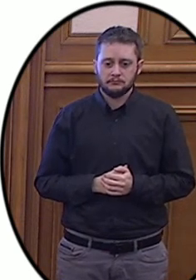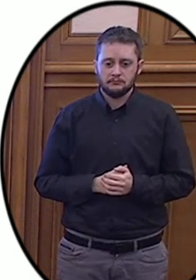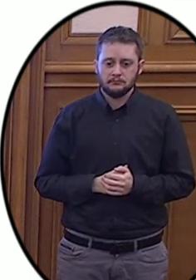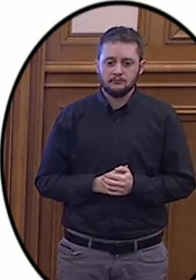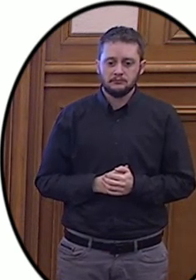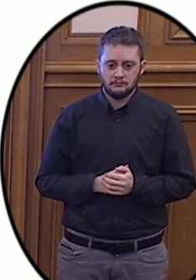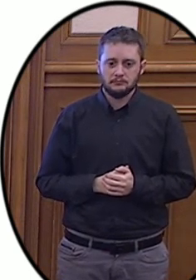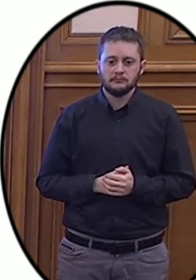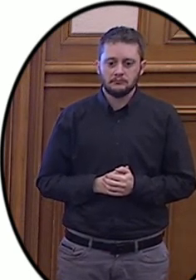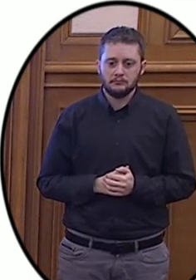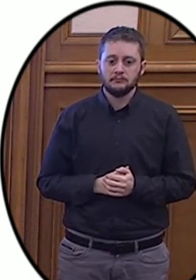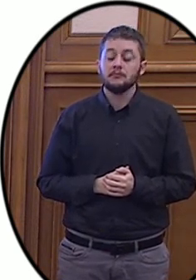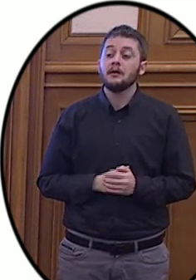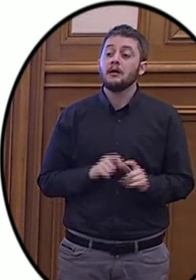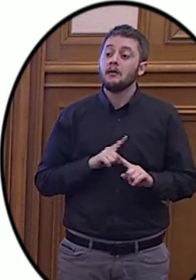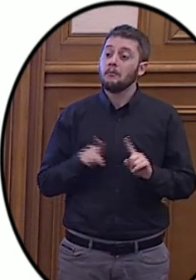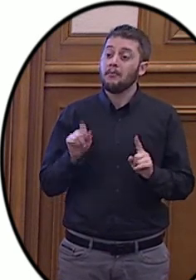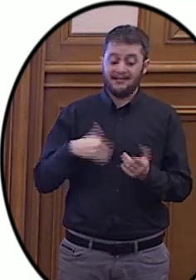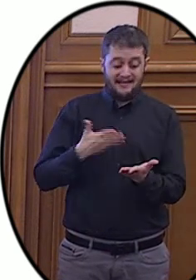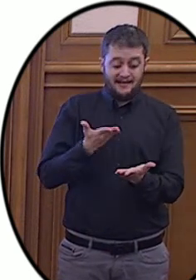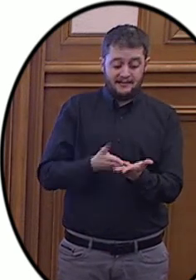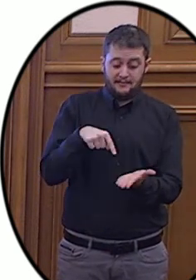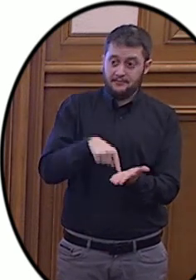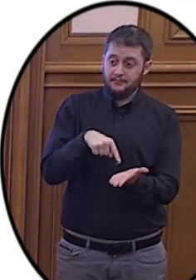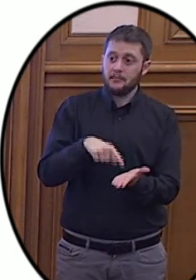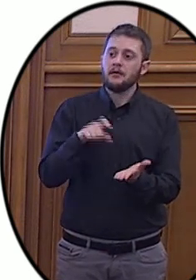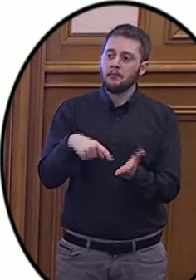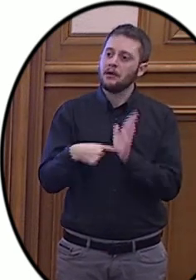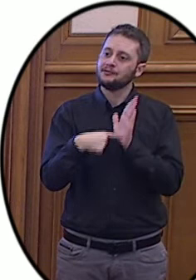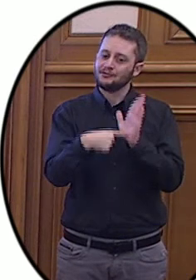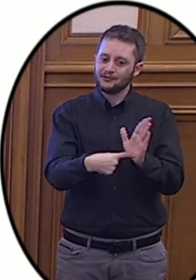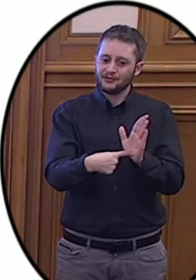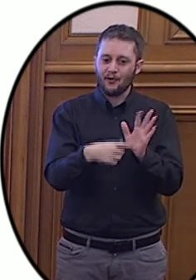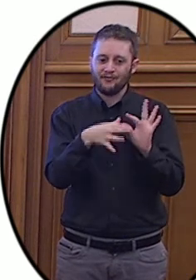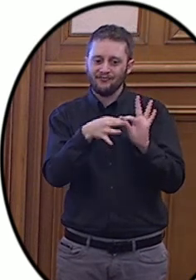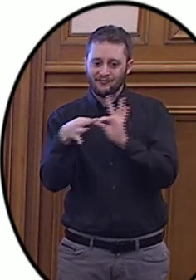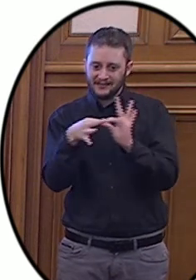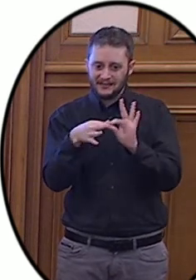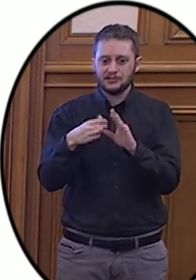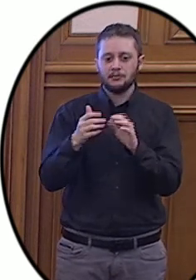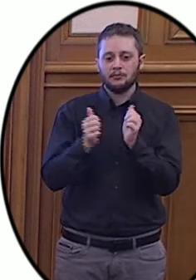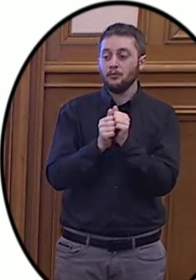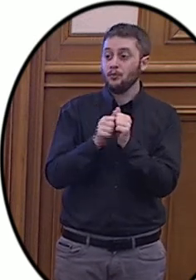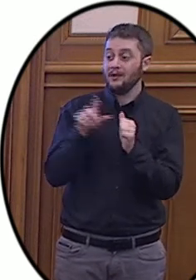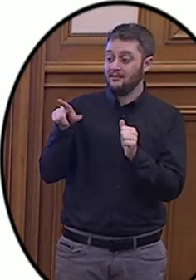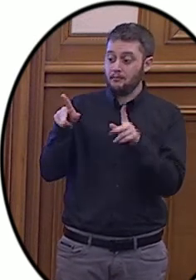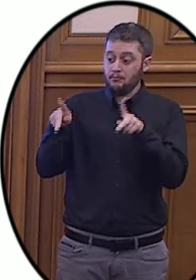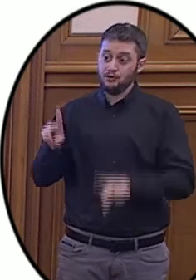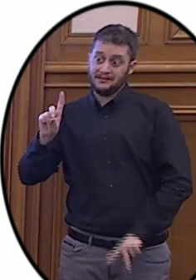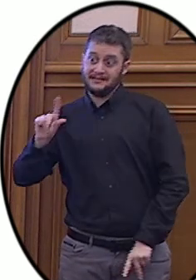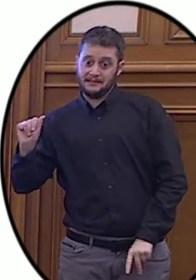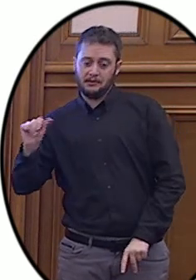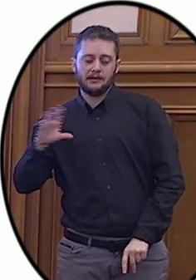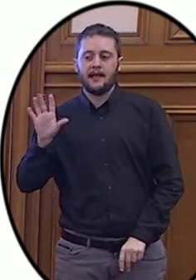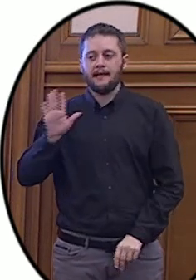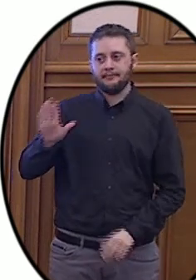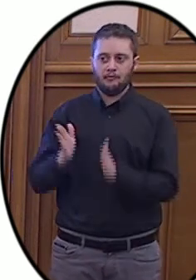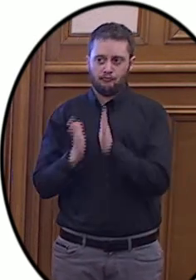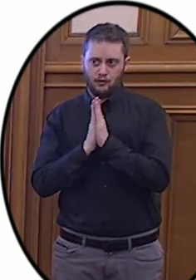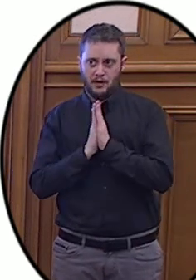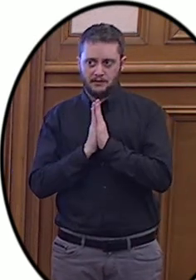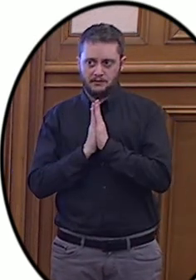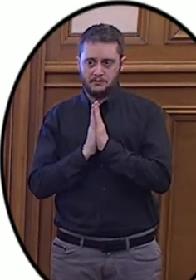nexus between the disability and the accommodation that's being requested. I'll mention that a